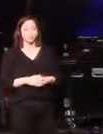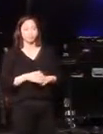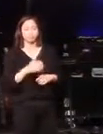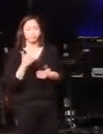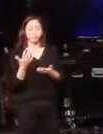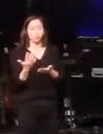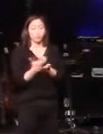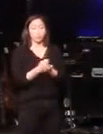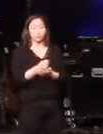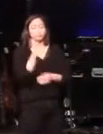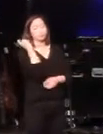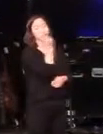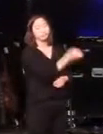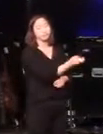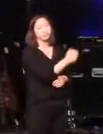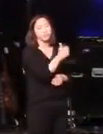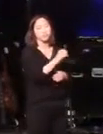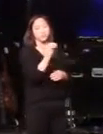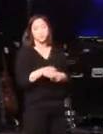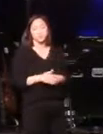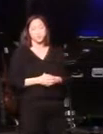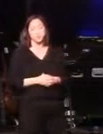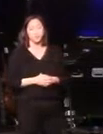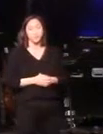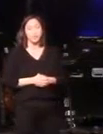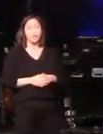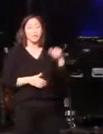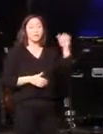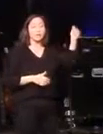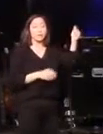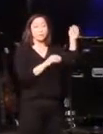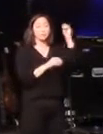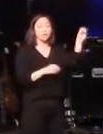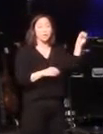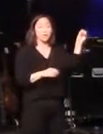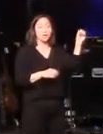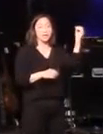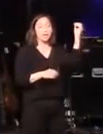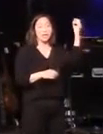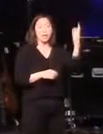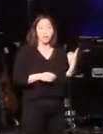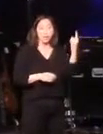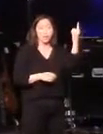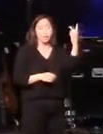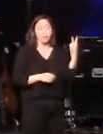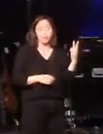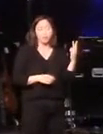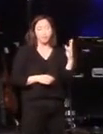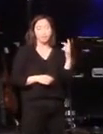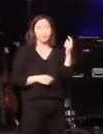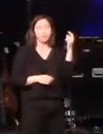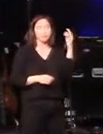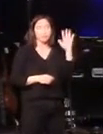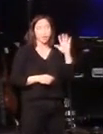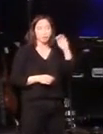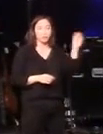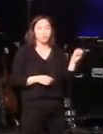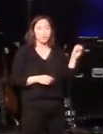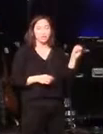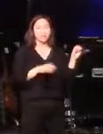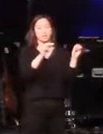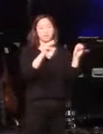10%, 5% goes to C&MA because C&MA is doing missions around the